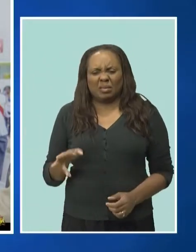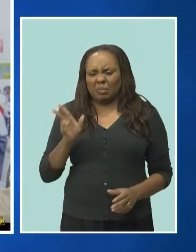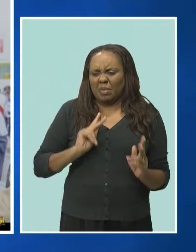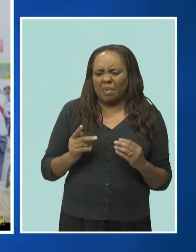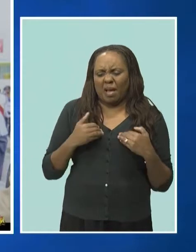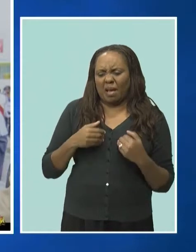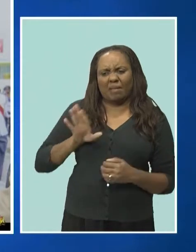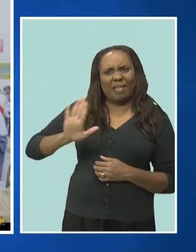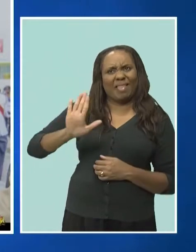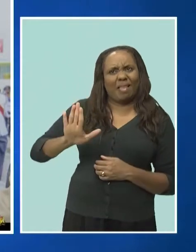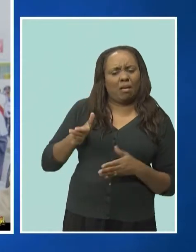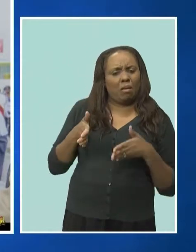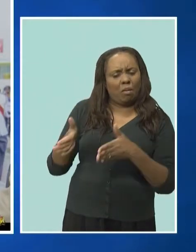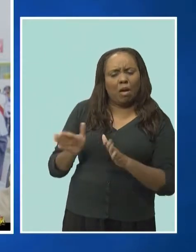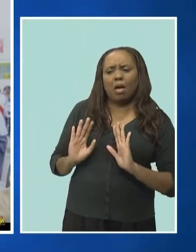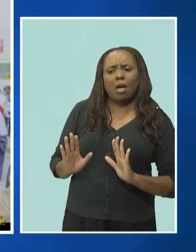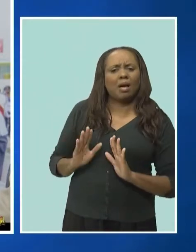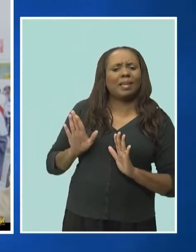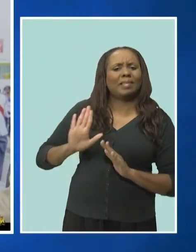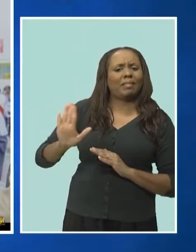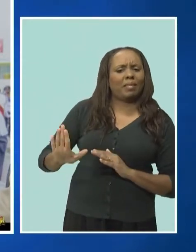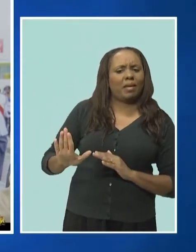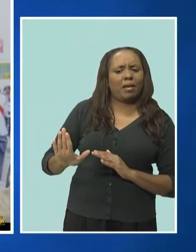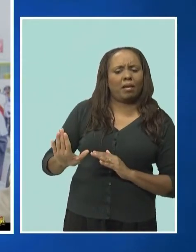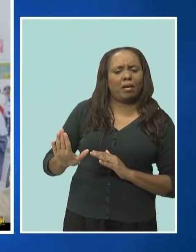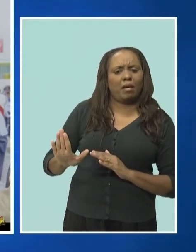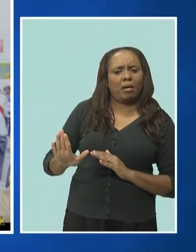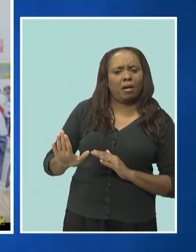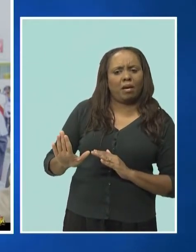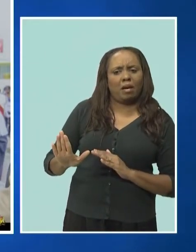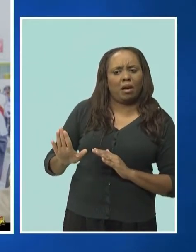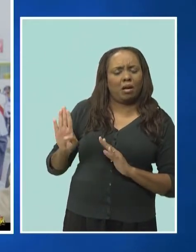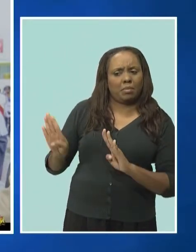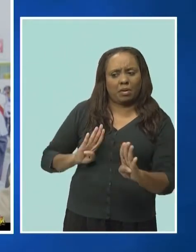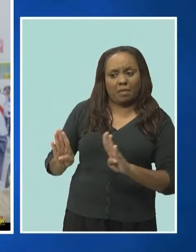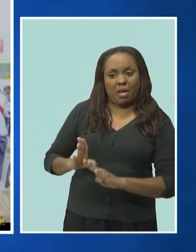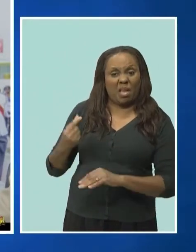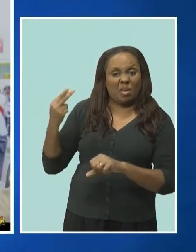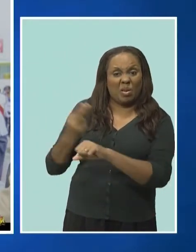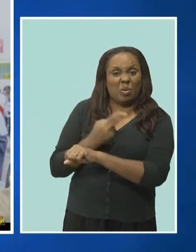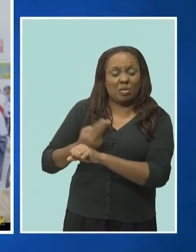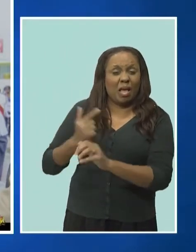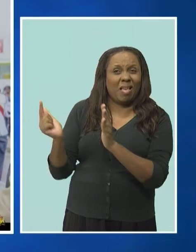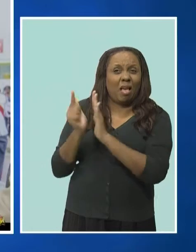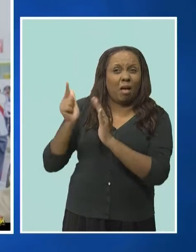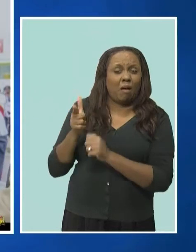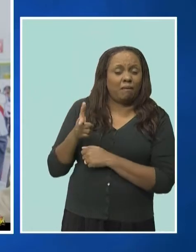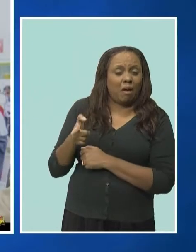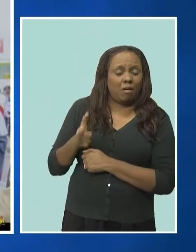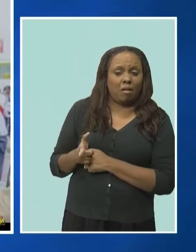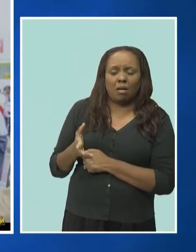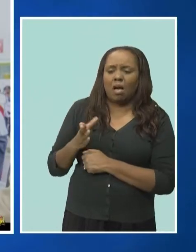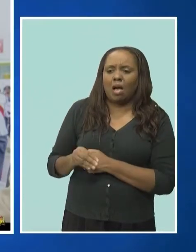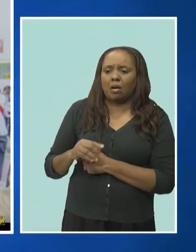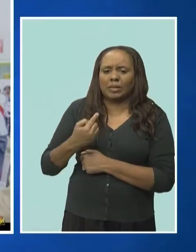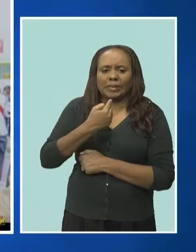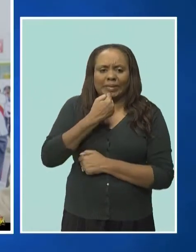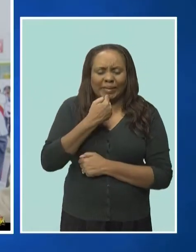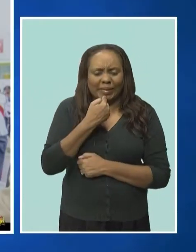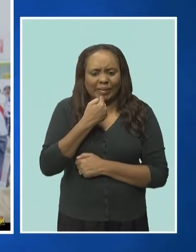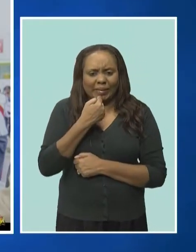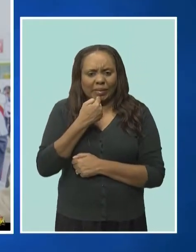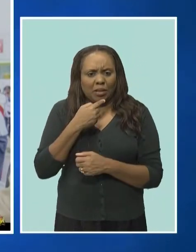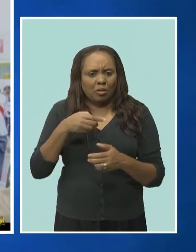doing things, and the use of illicit firearms and serious organized crime and